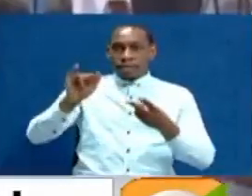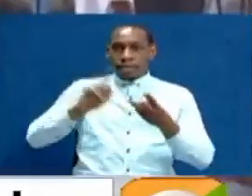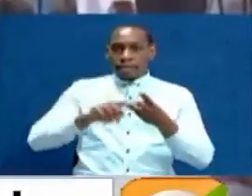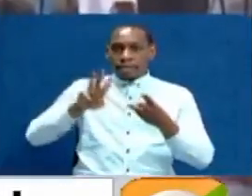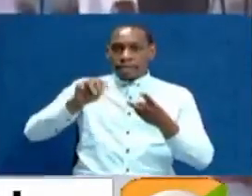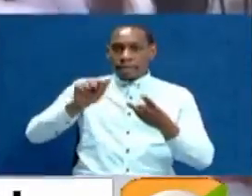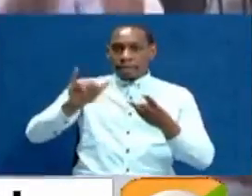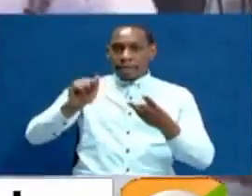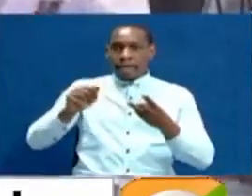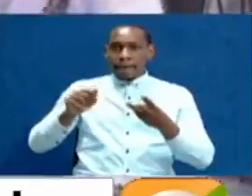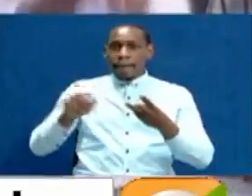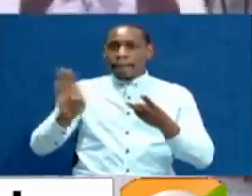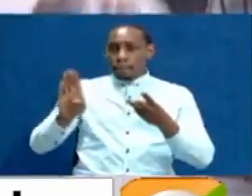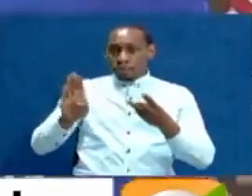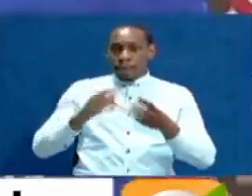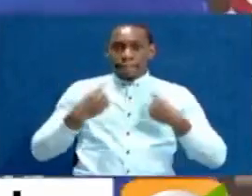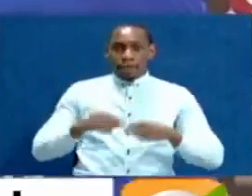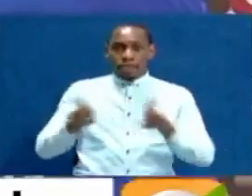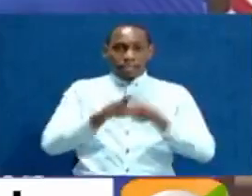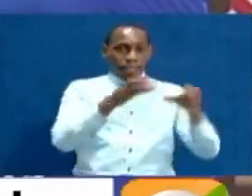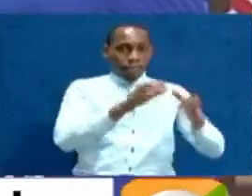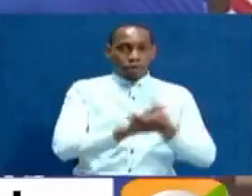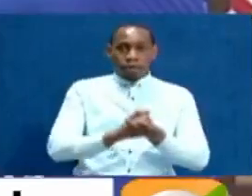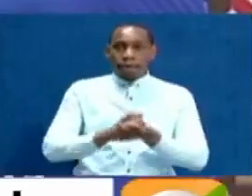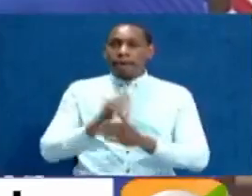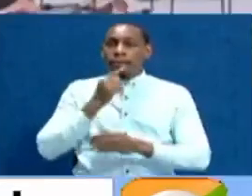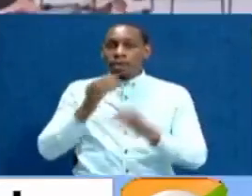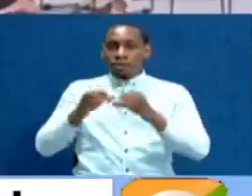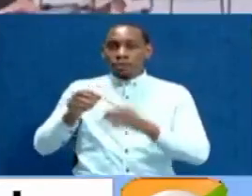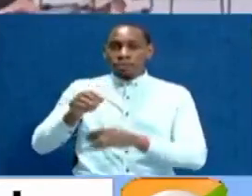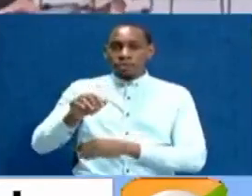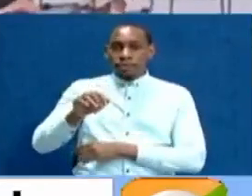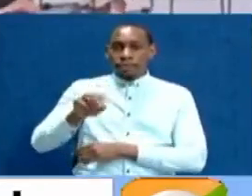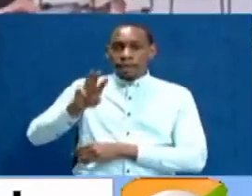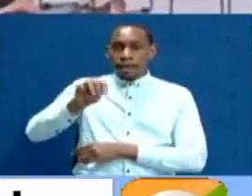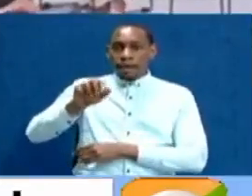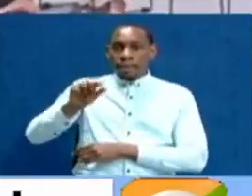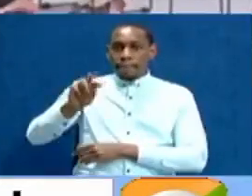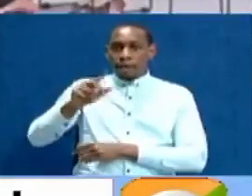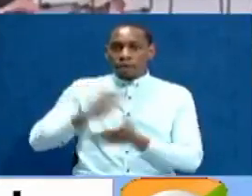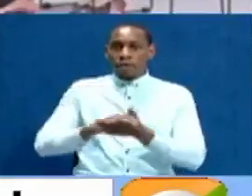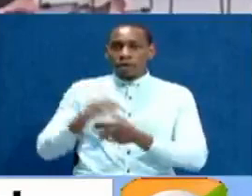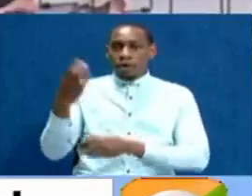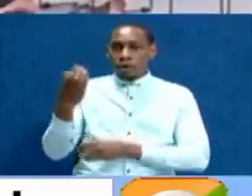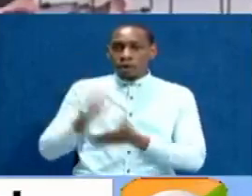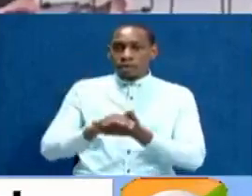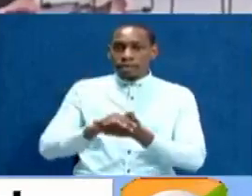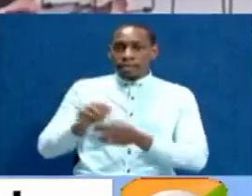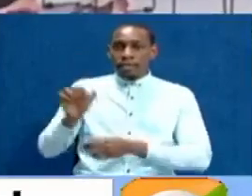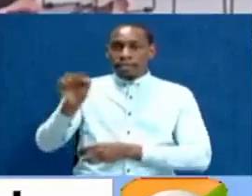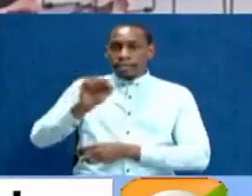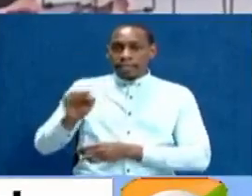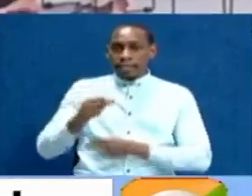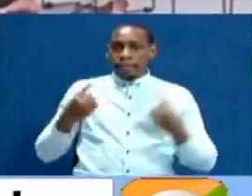Precious Maya bronze. In the same category for the boys, Jotham Banda won gold, Harun Gatogo silver and